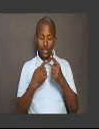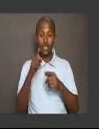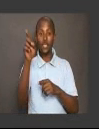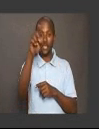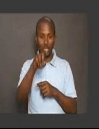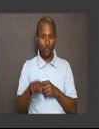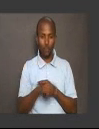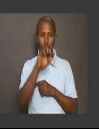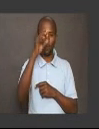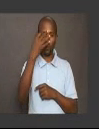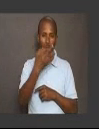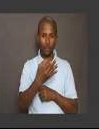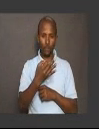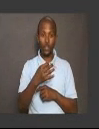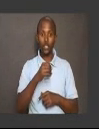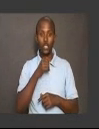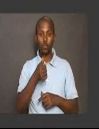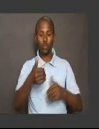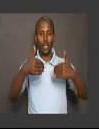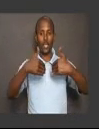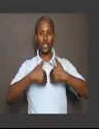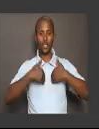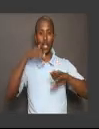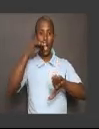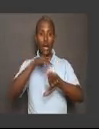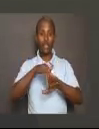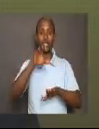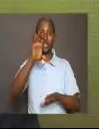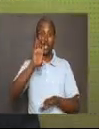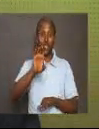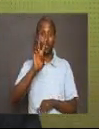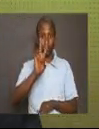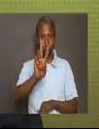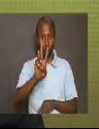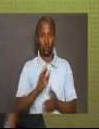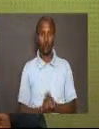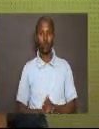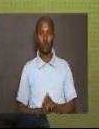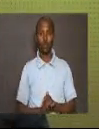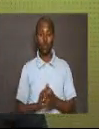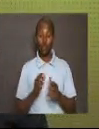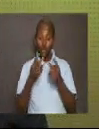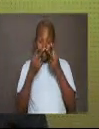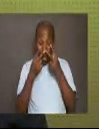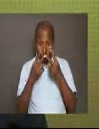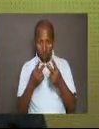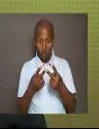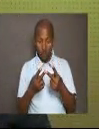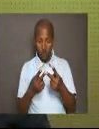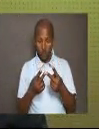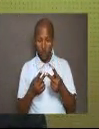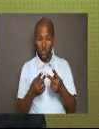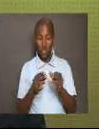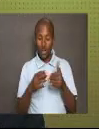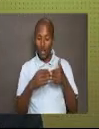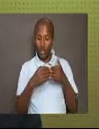derivative of f does not exist at C2. These observations lead